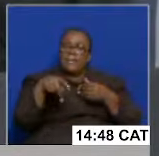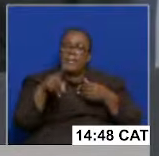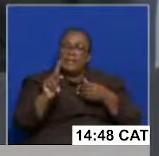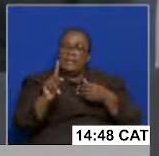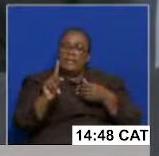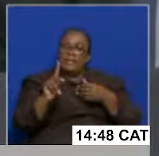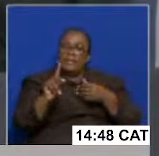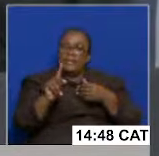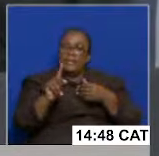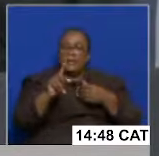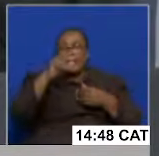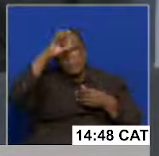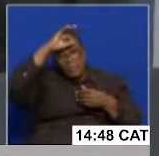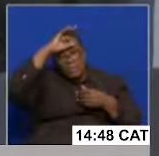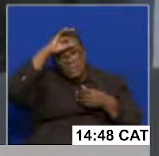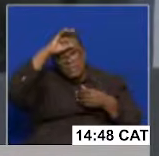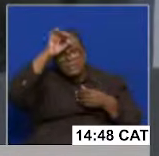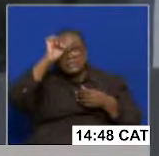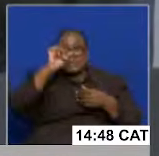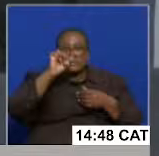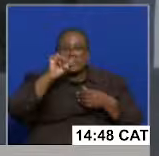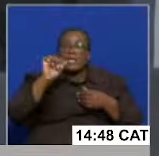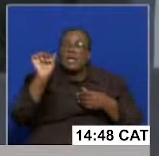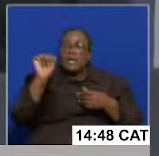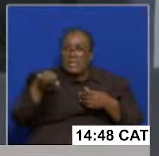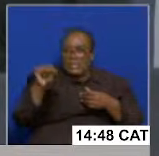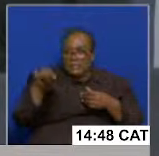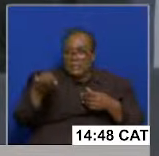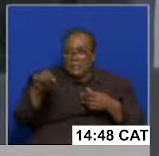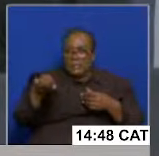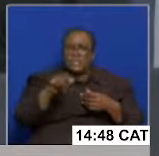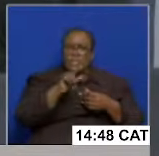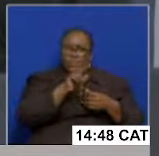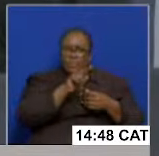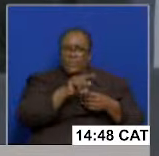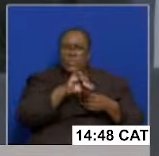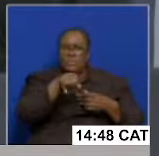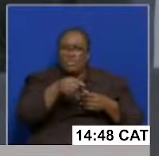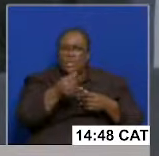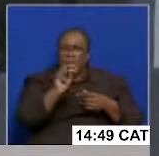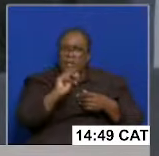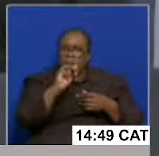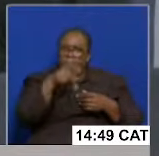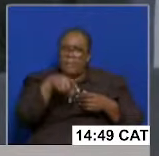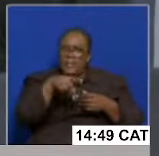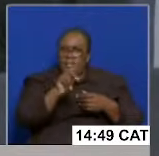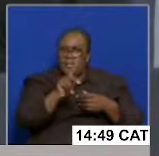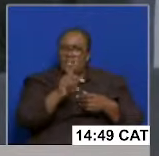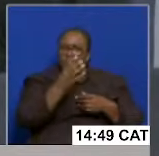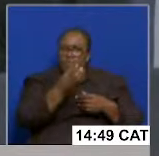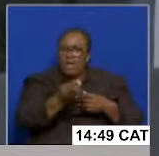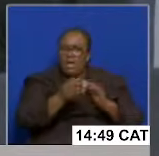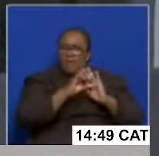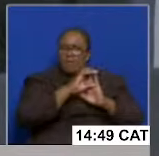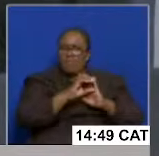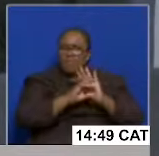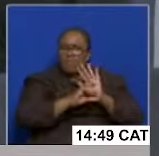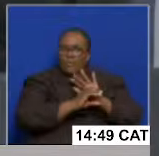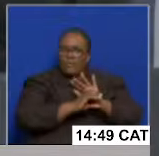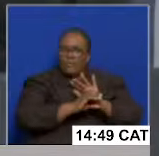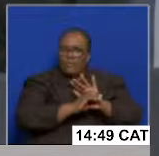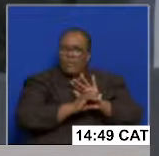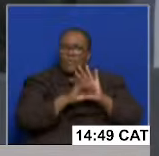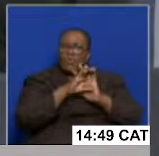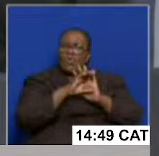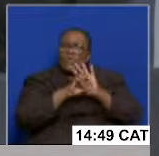Yes. And JMPD, you have a code of conduct applicable to JMPD officers, and you also